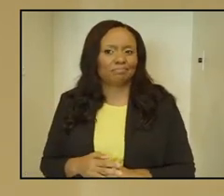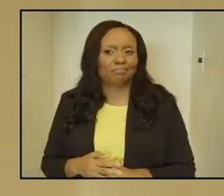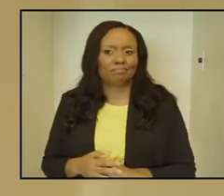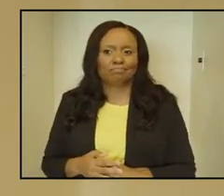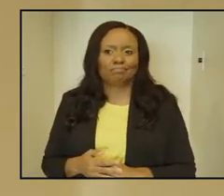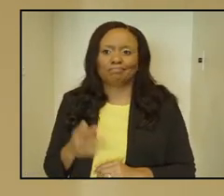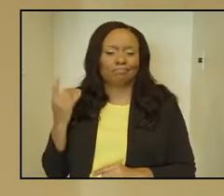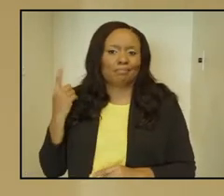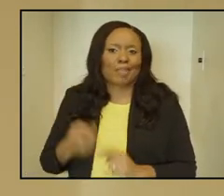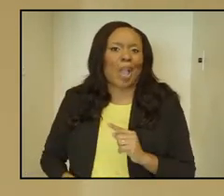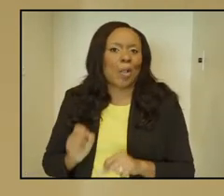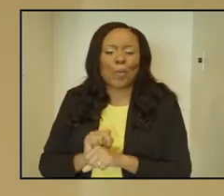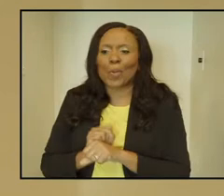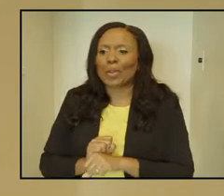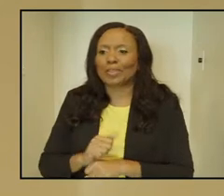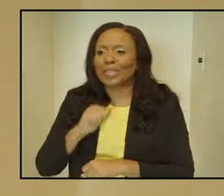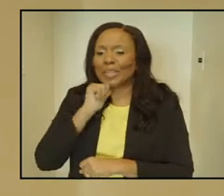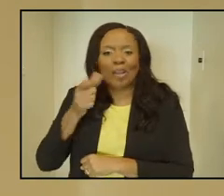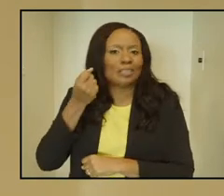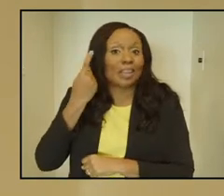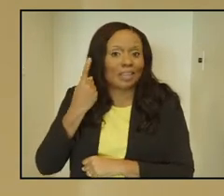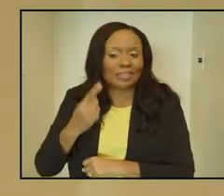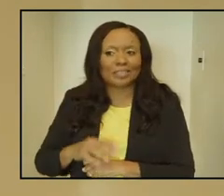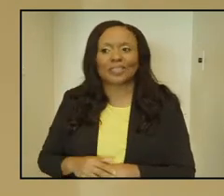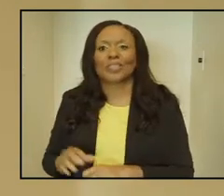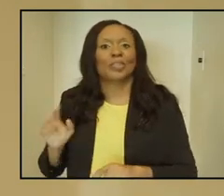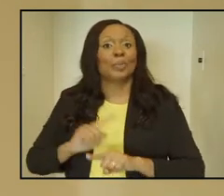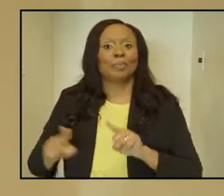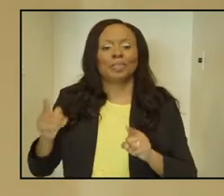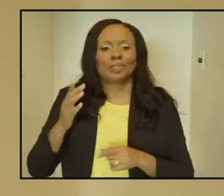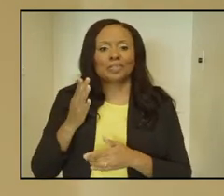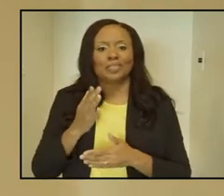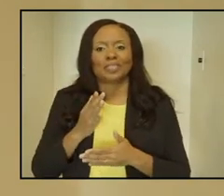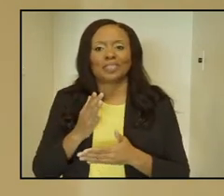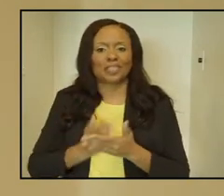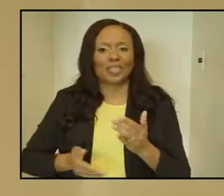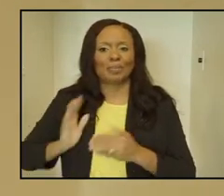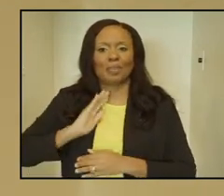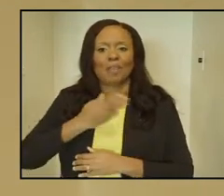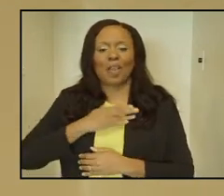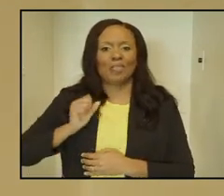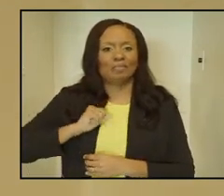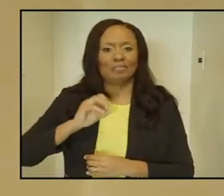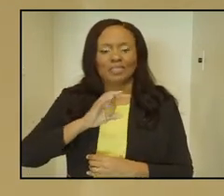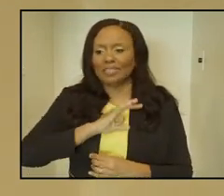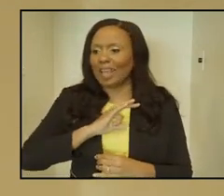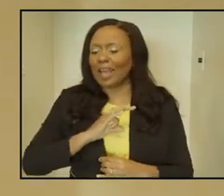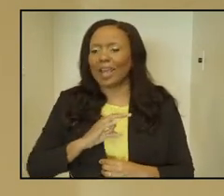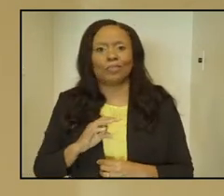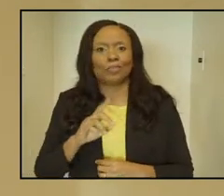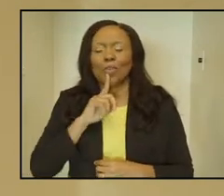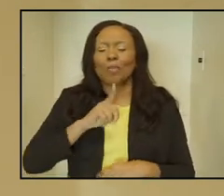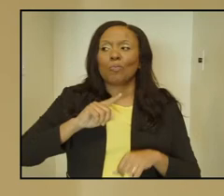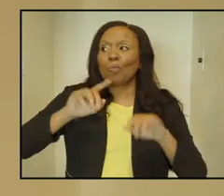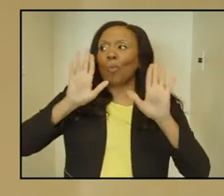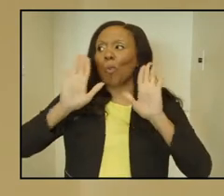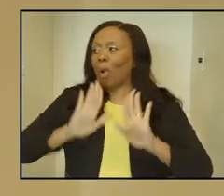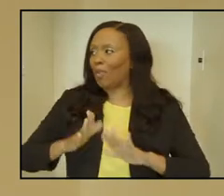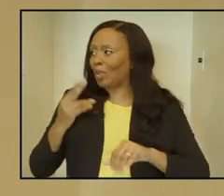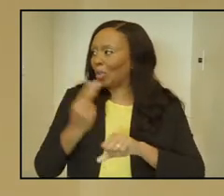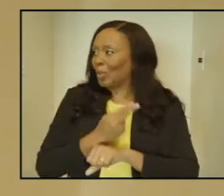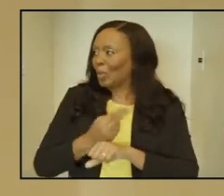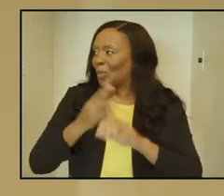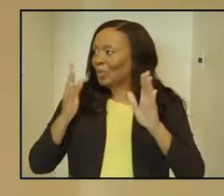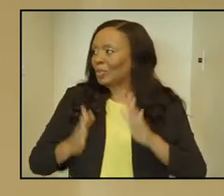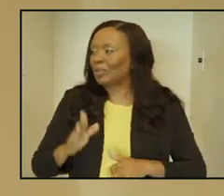development team identify some of our staff members as super users because of how quickly they were able to adapt to